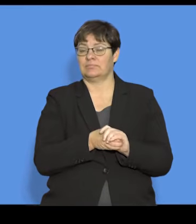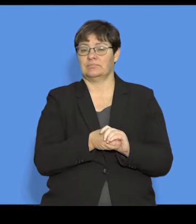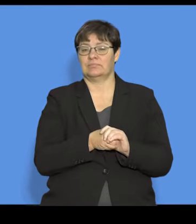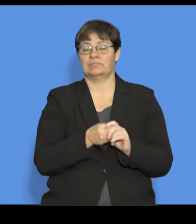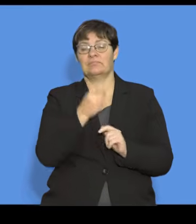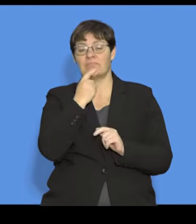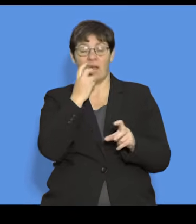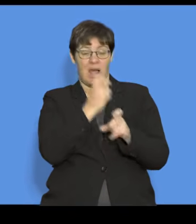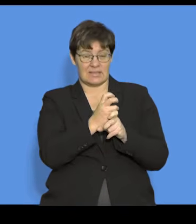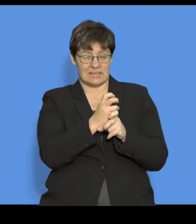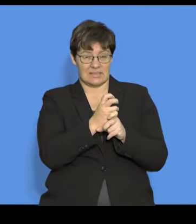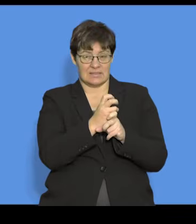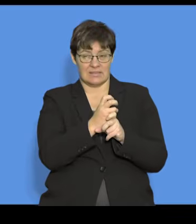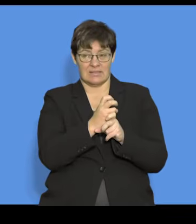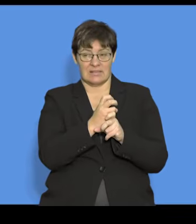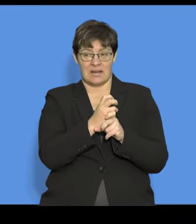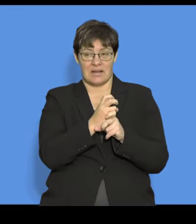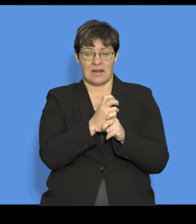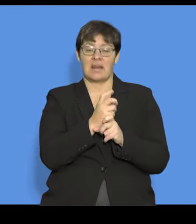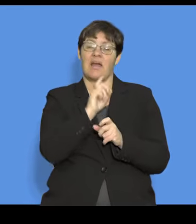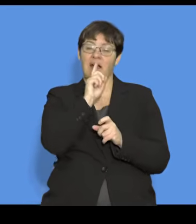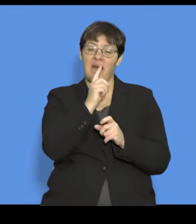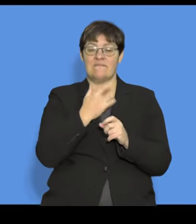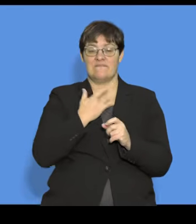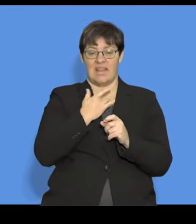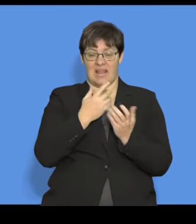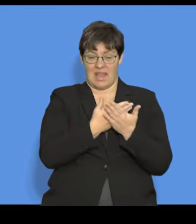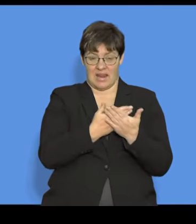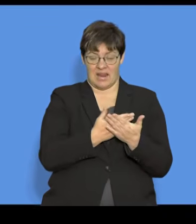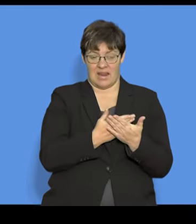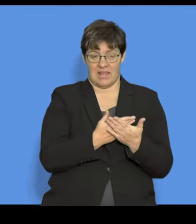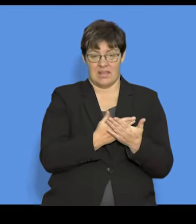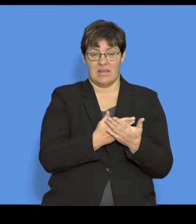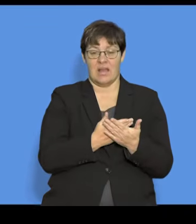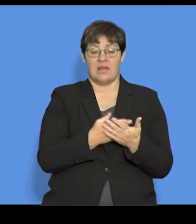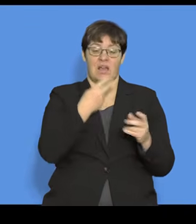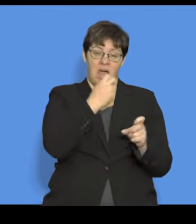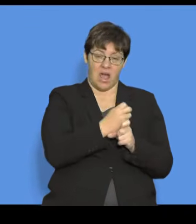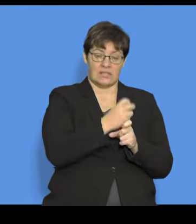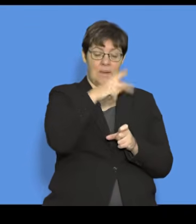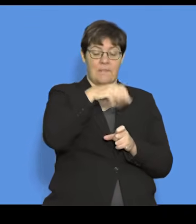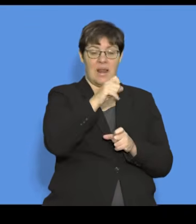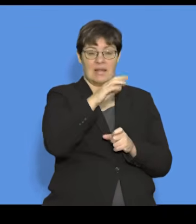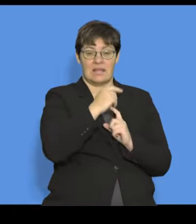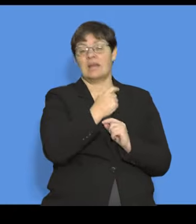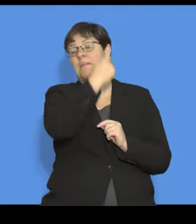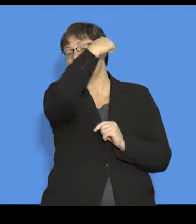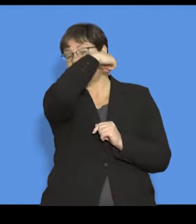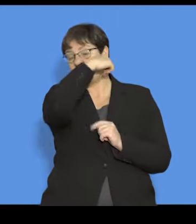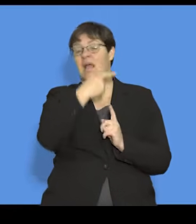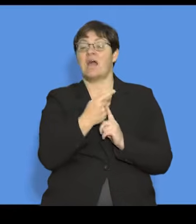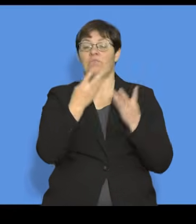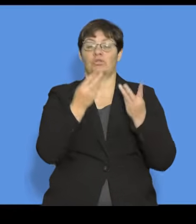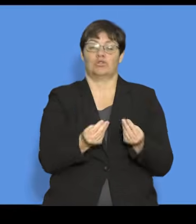up here, that hard part in which you often can touch and feel, that's the hard palate, and further back we